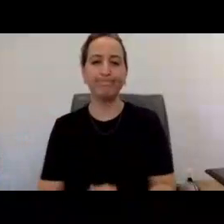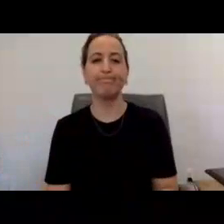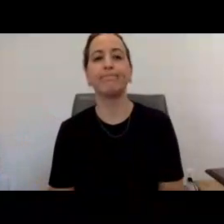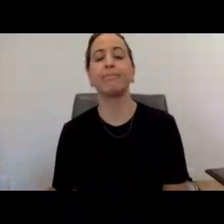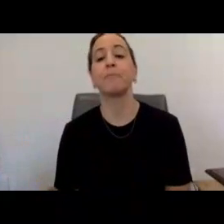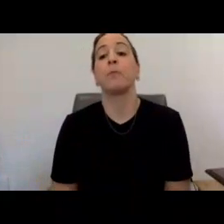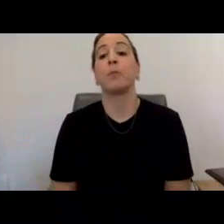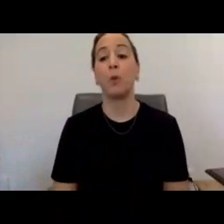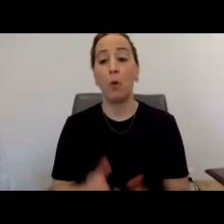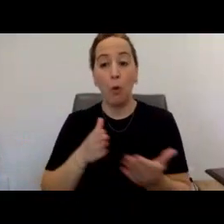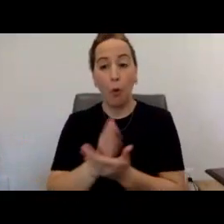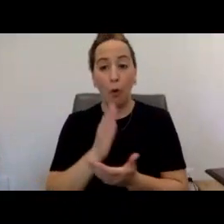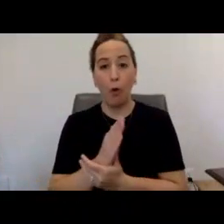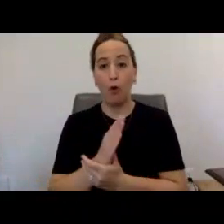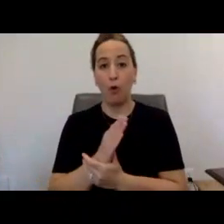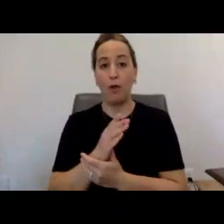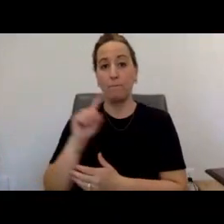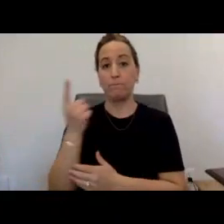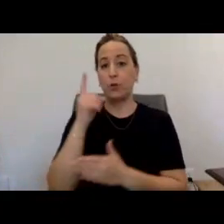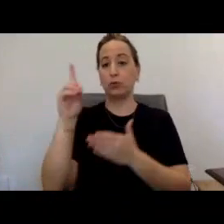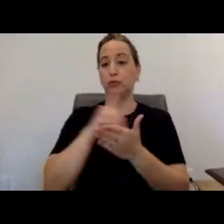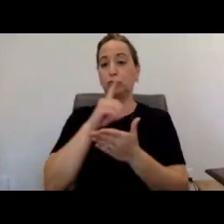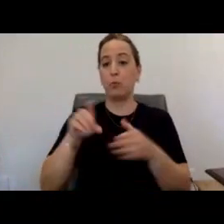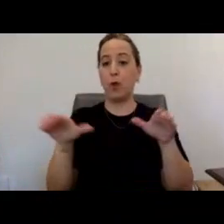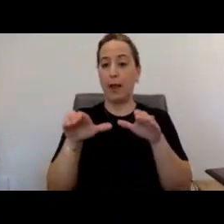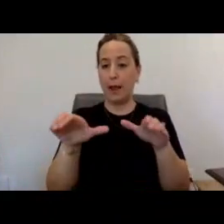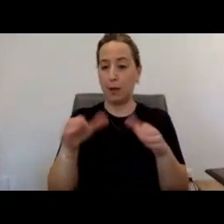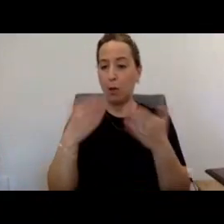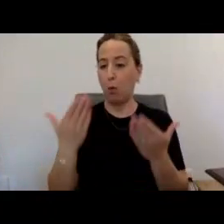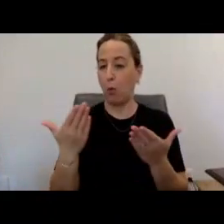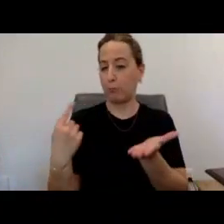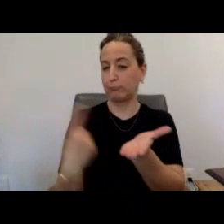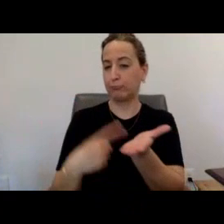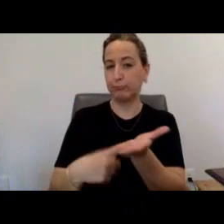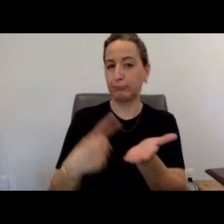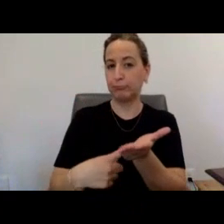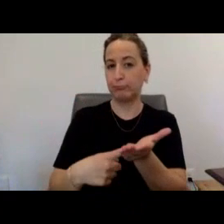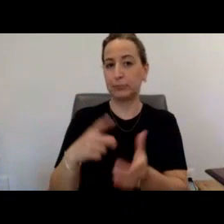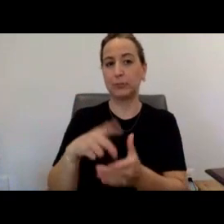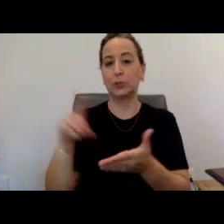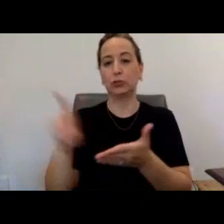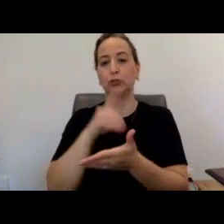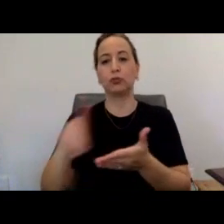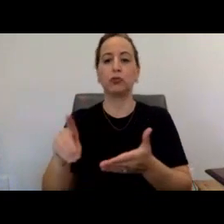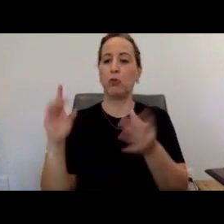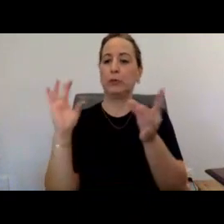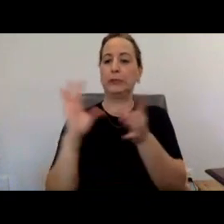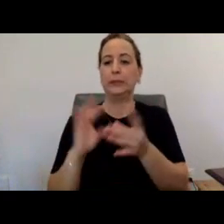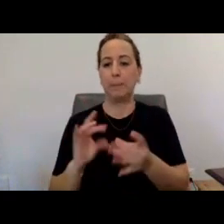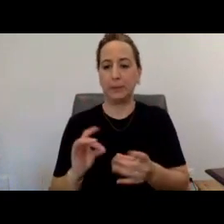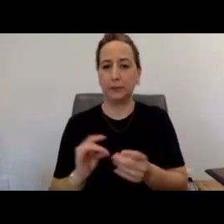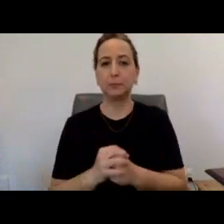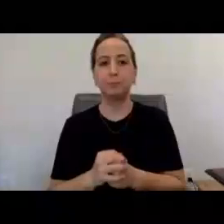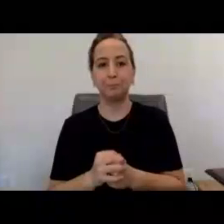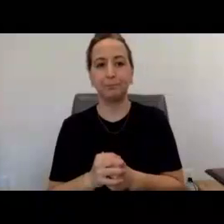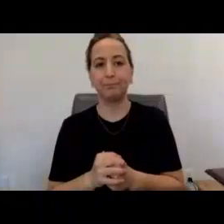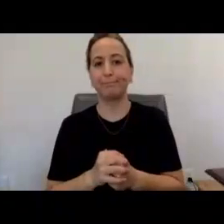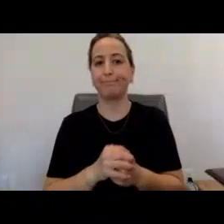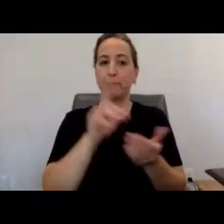All right, the first discriminatory action that I want to go over is discriminatory statements. And that's defined as printing